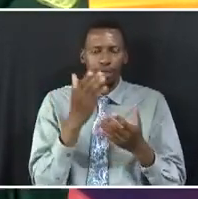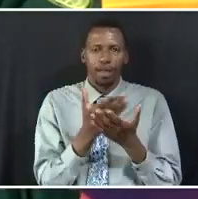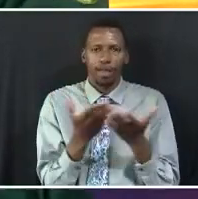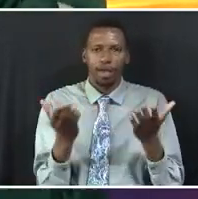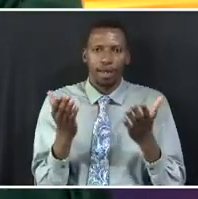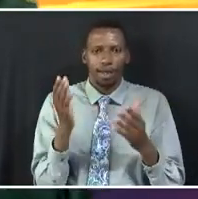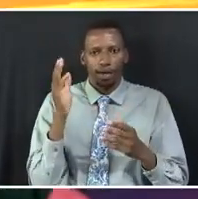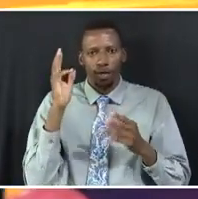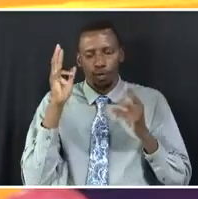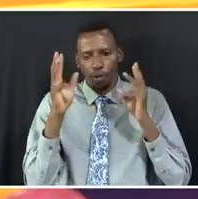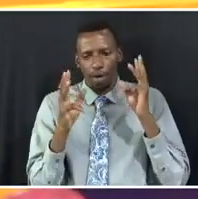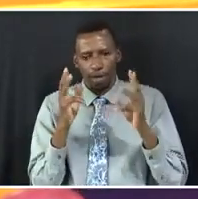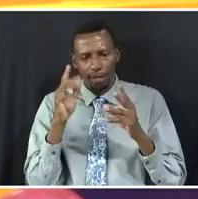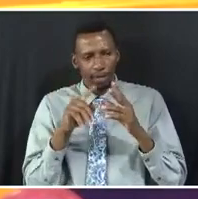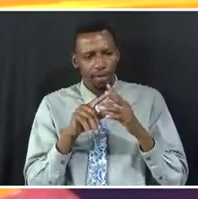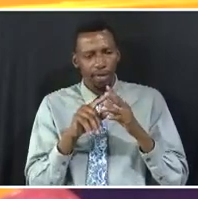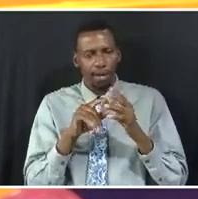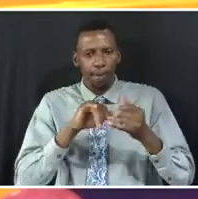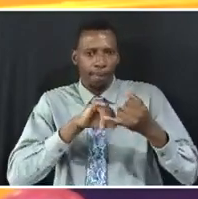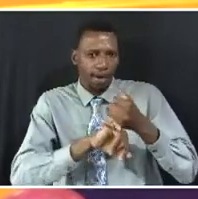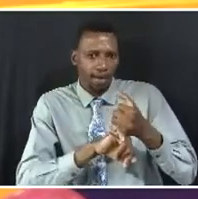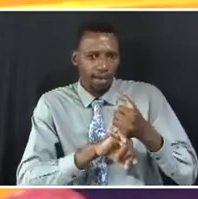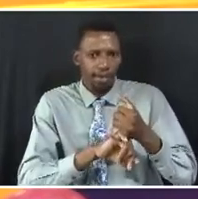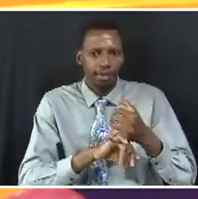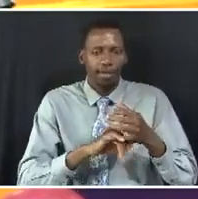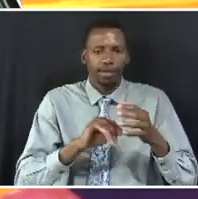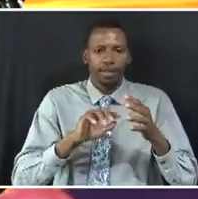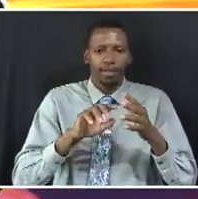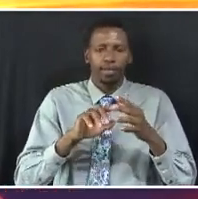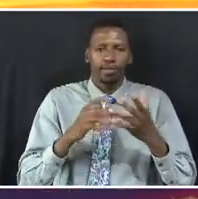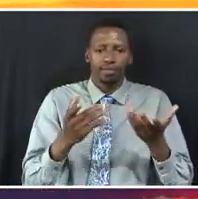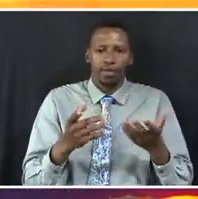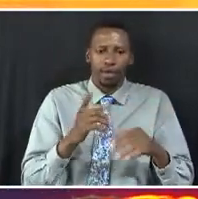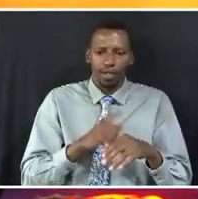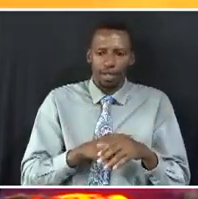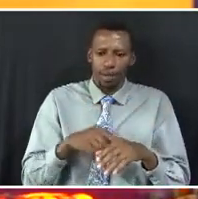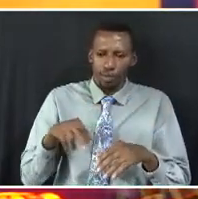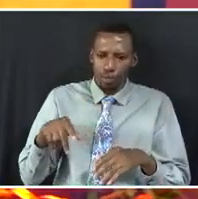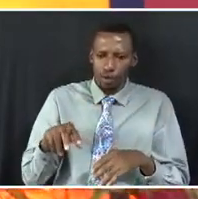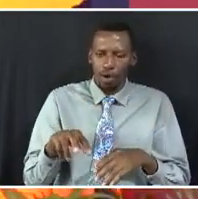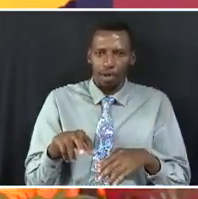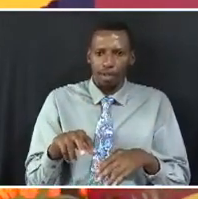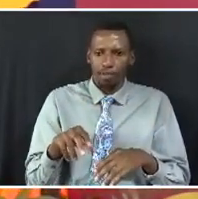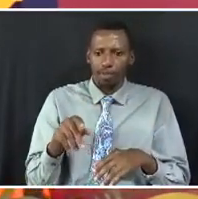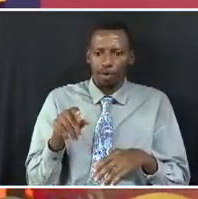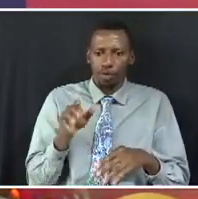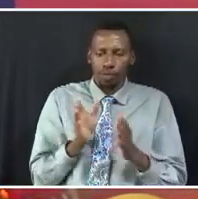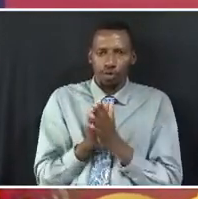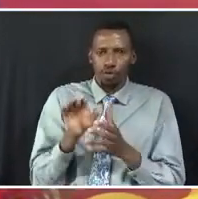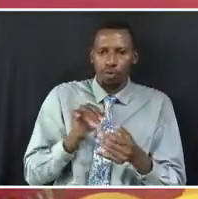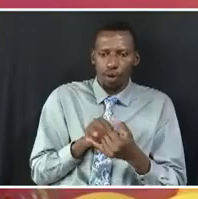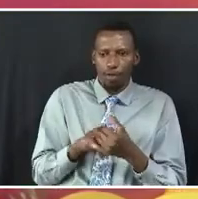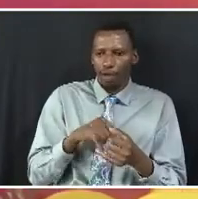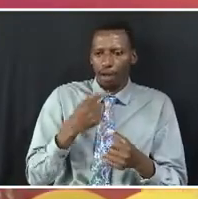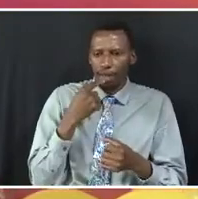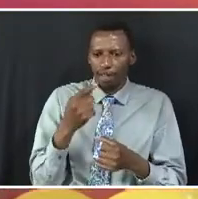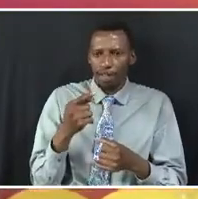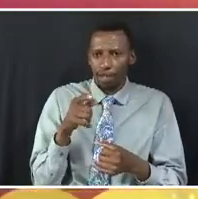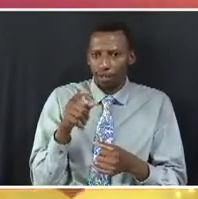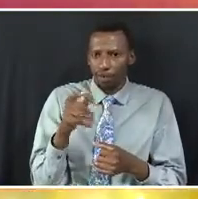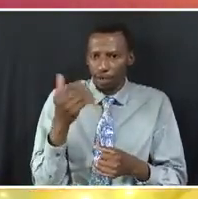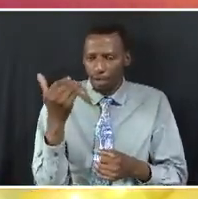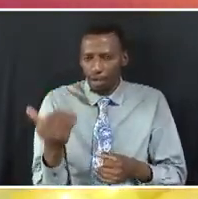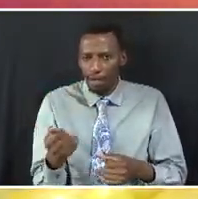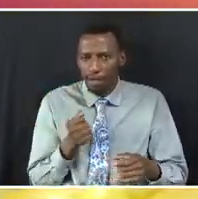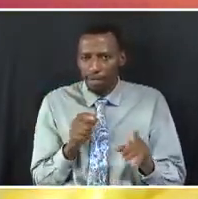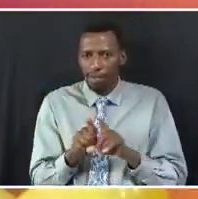married and they begin to look alike? And so, when you're walking with your wife, somebody says, is this your younger sister? Of course, I hope they don't tell you, is this your